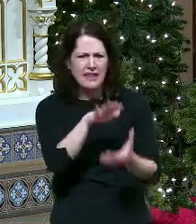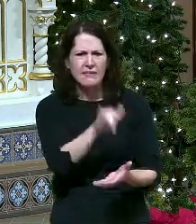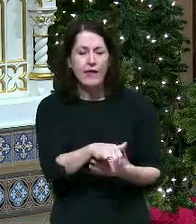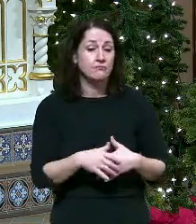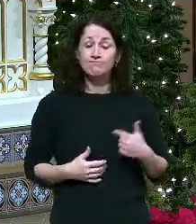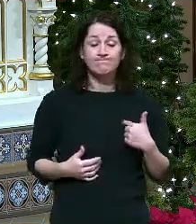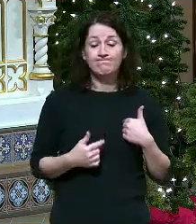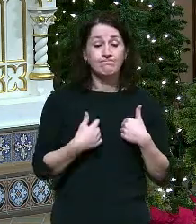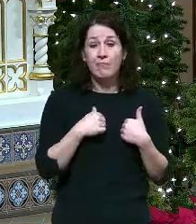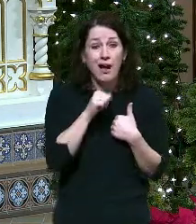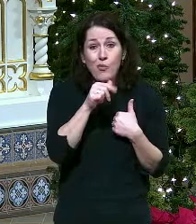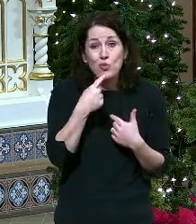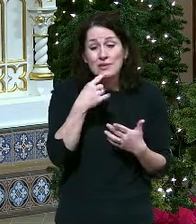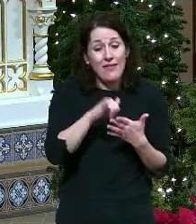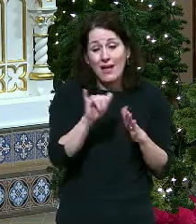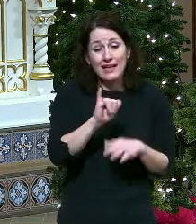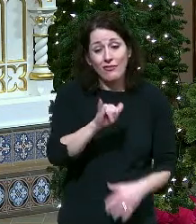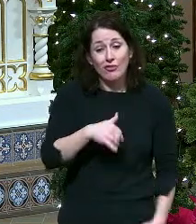I'm not going to say that either.